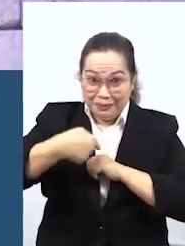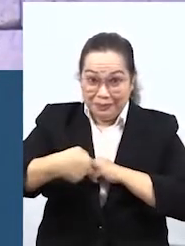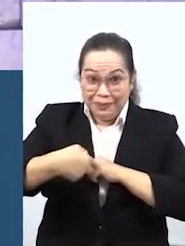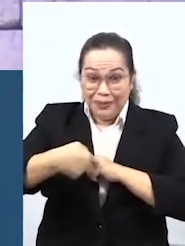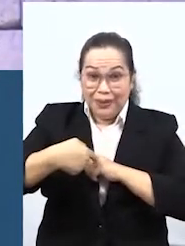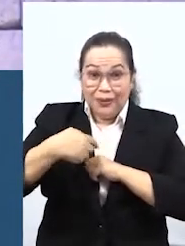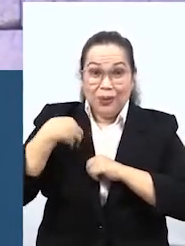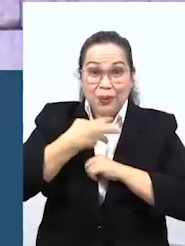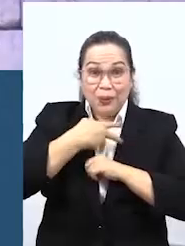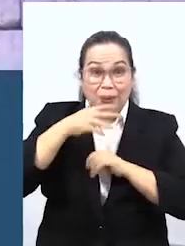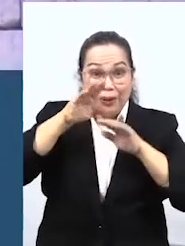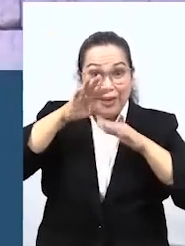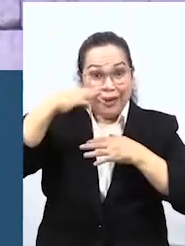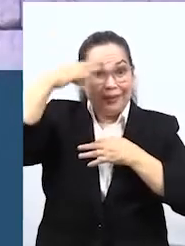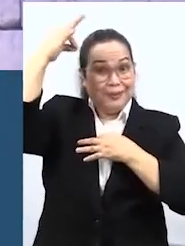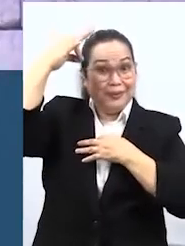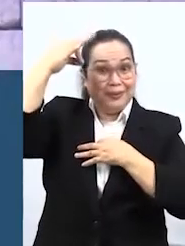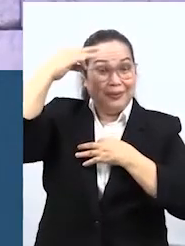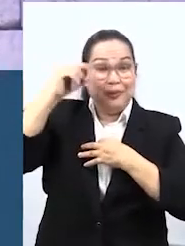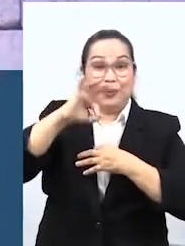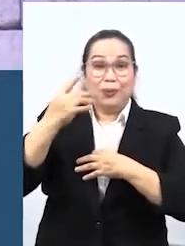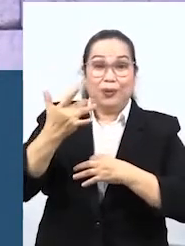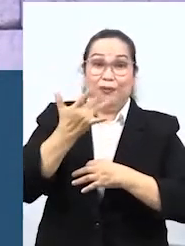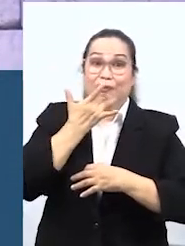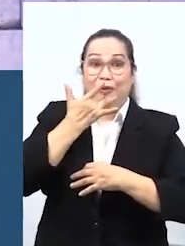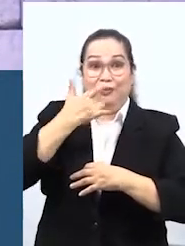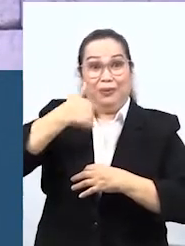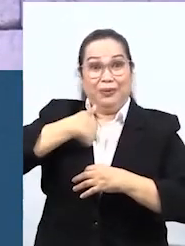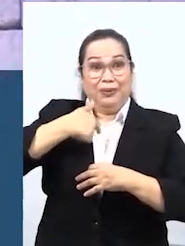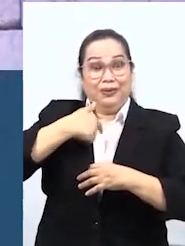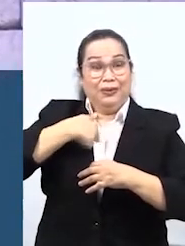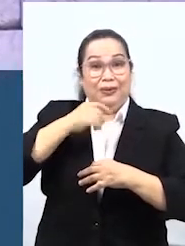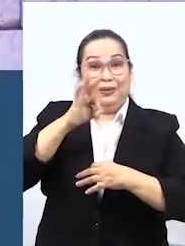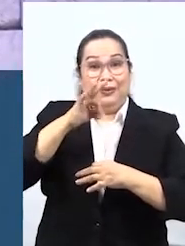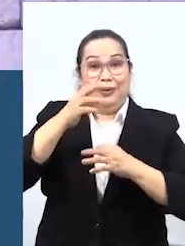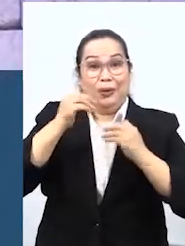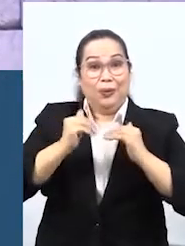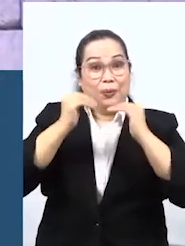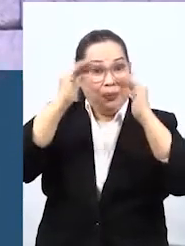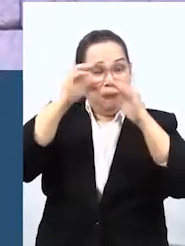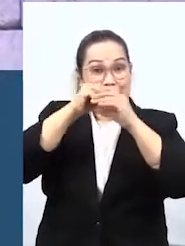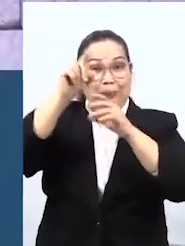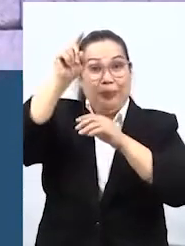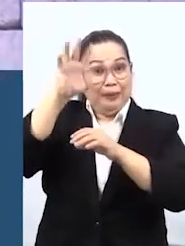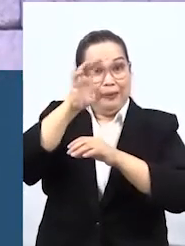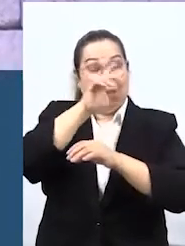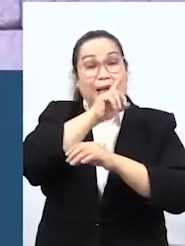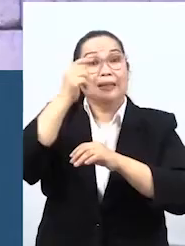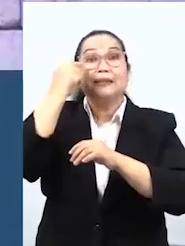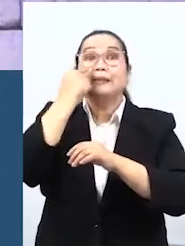God's chosen we are God's beloved We are the apple in God's